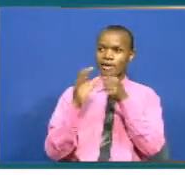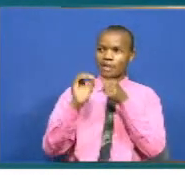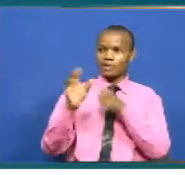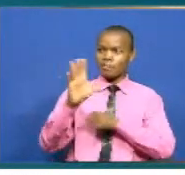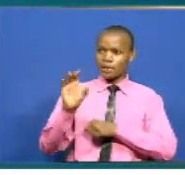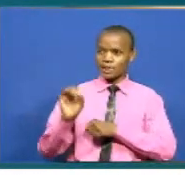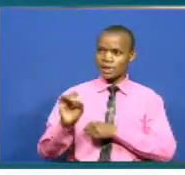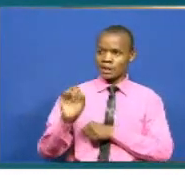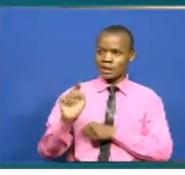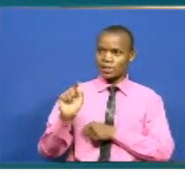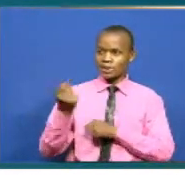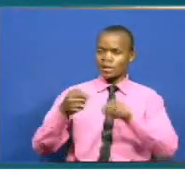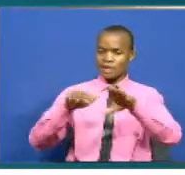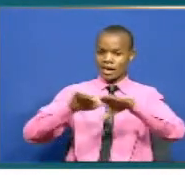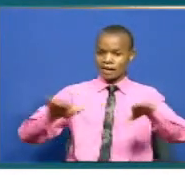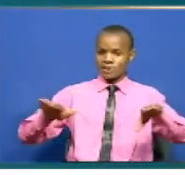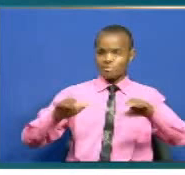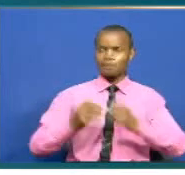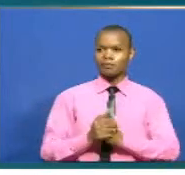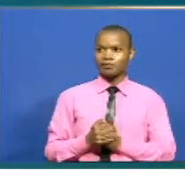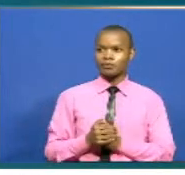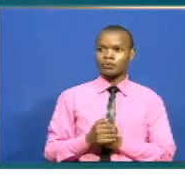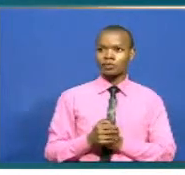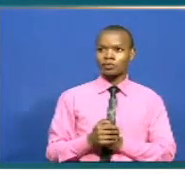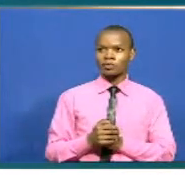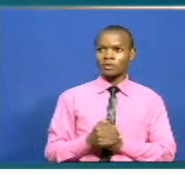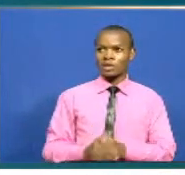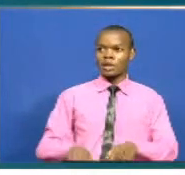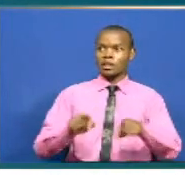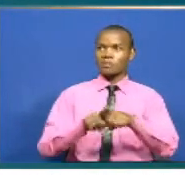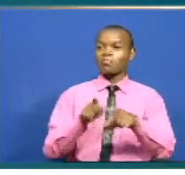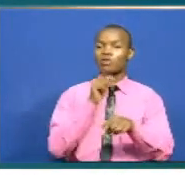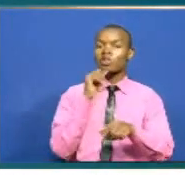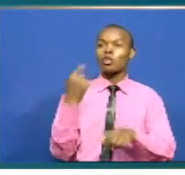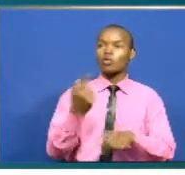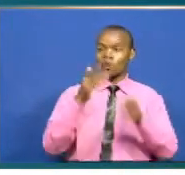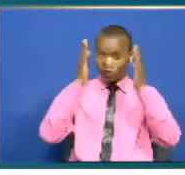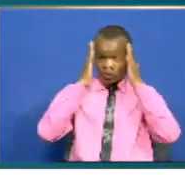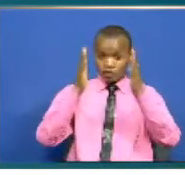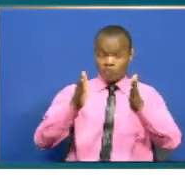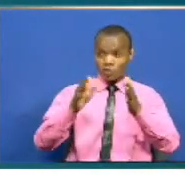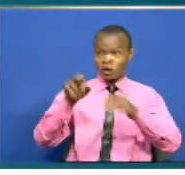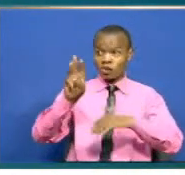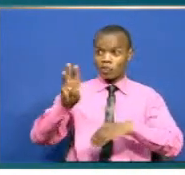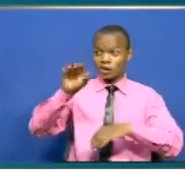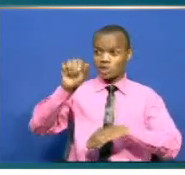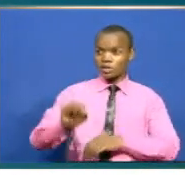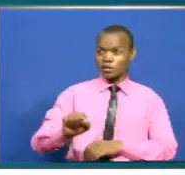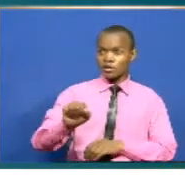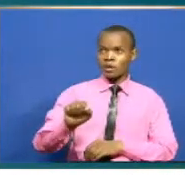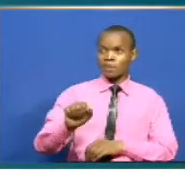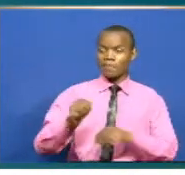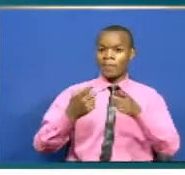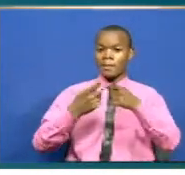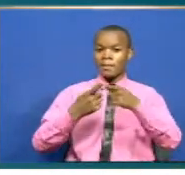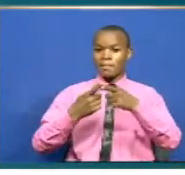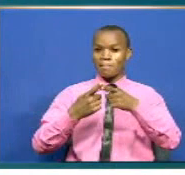80% of Kenya's landmass. And therefore, you're looking at that. I'm not only focusing on Wajir South, particularly in that case, but that